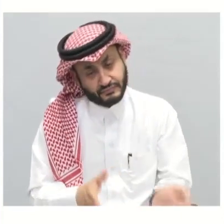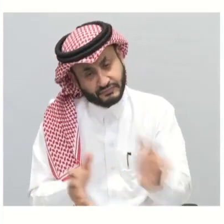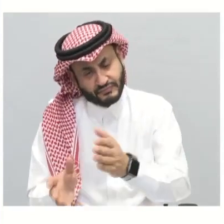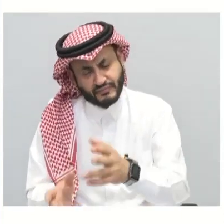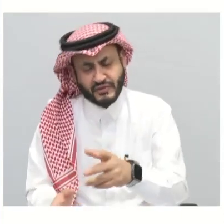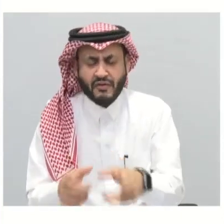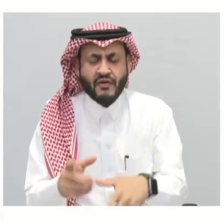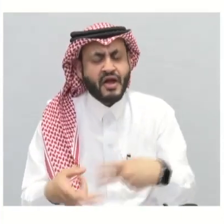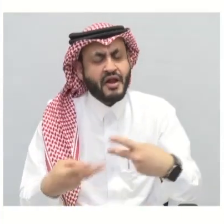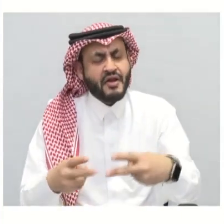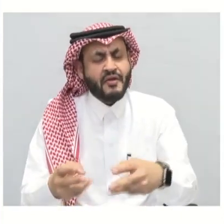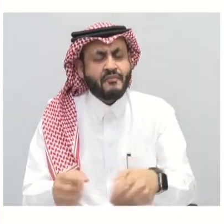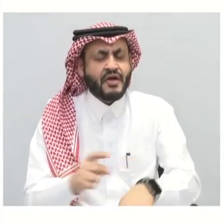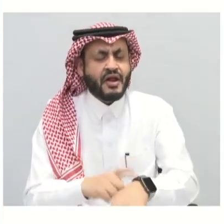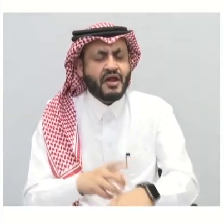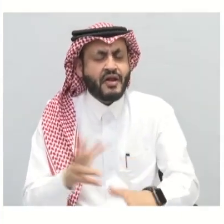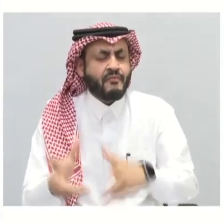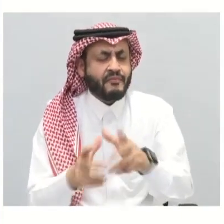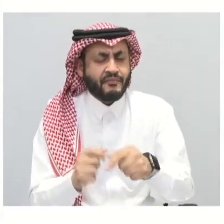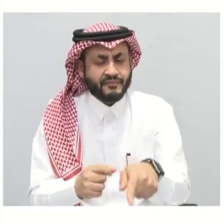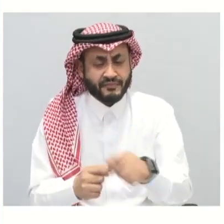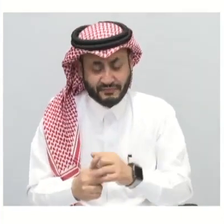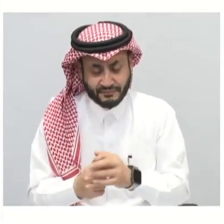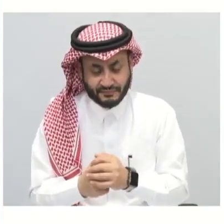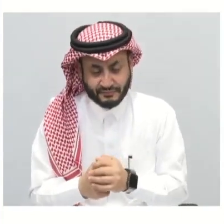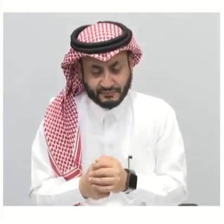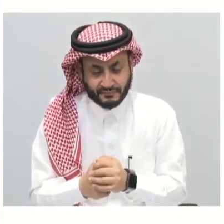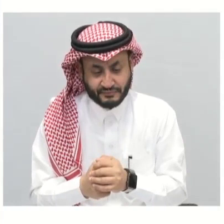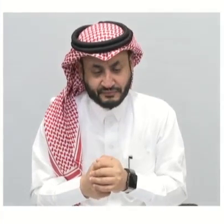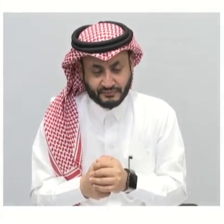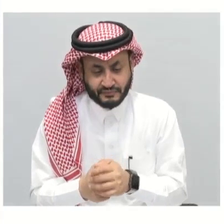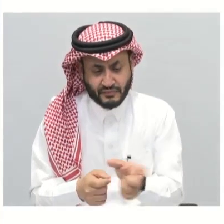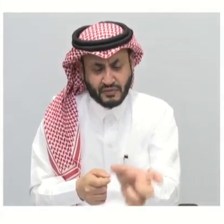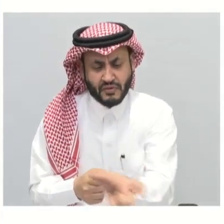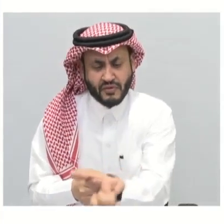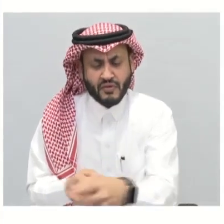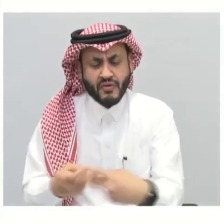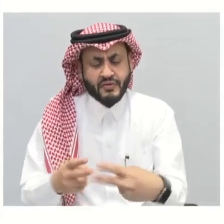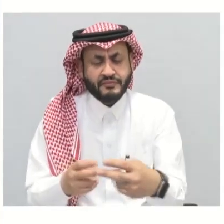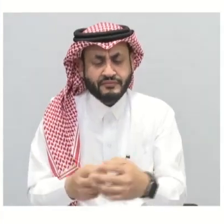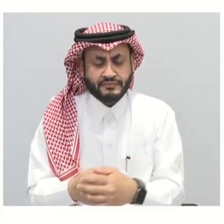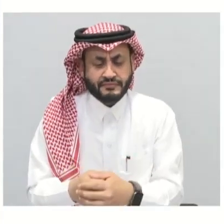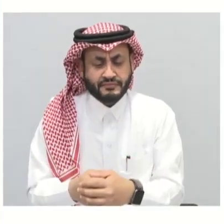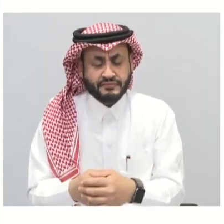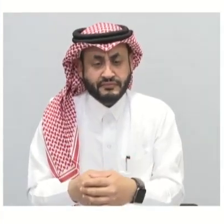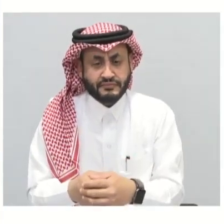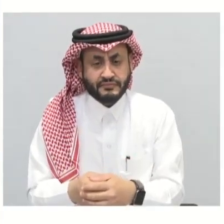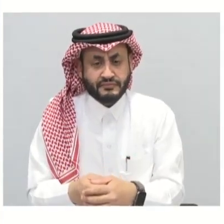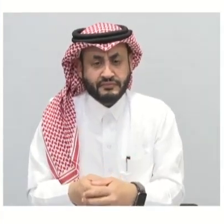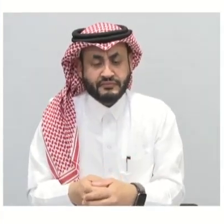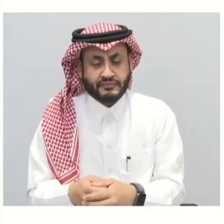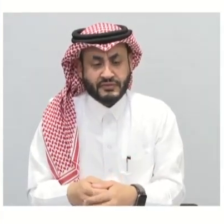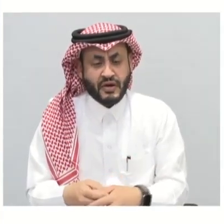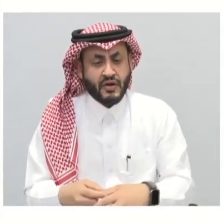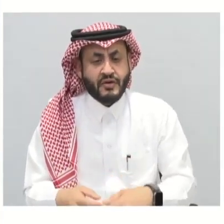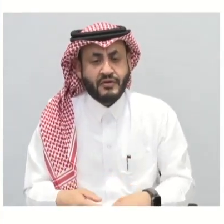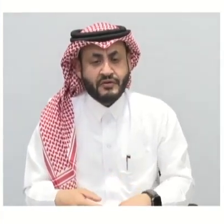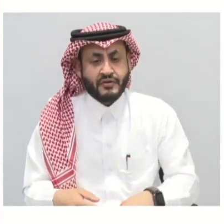time expressions here. For example, here an example, I am meeting my brother. You can say on Tuesday morning or